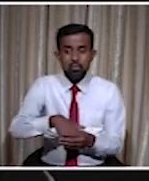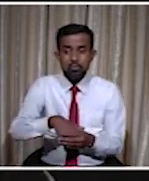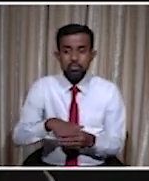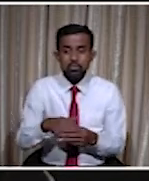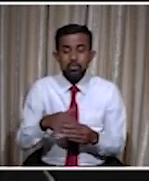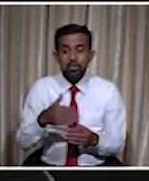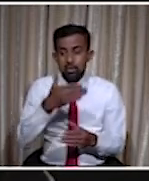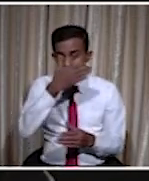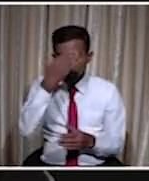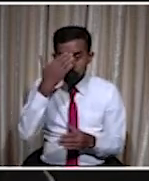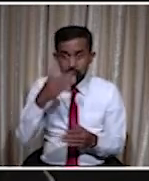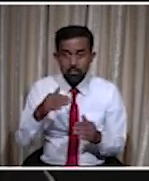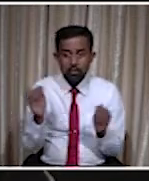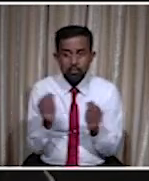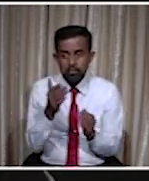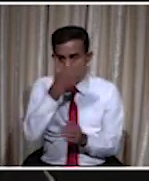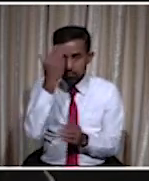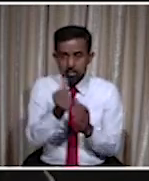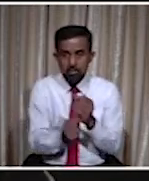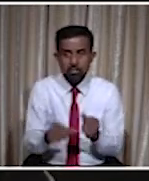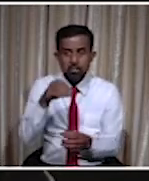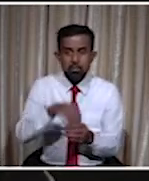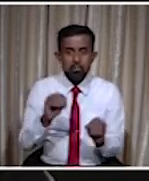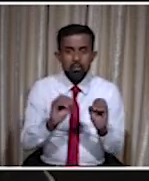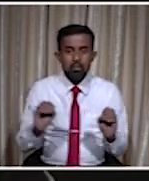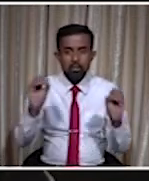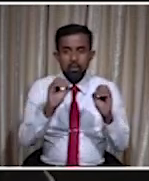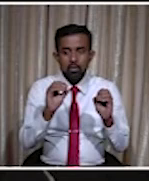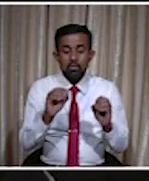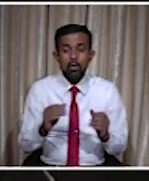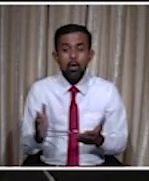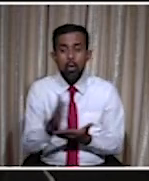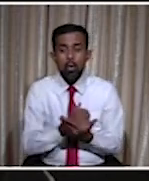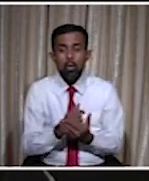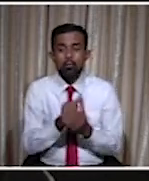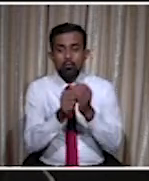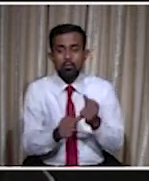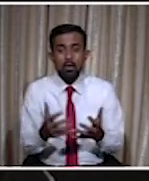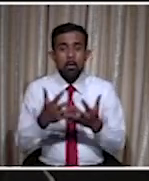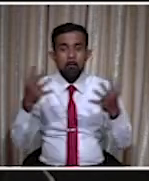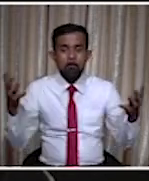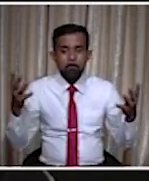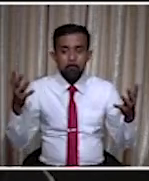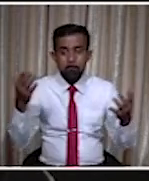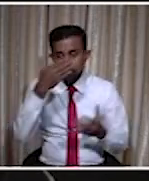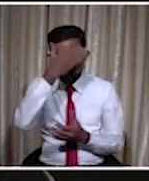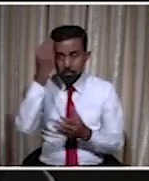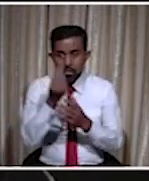with all majority community people. And such was the action of the former